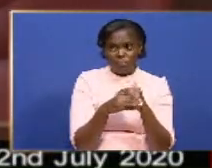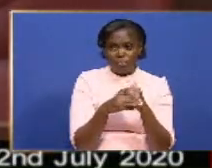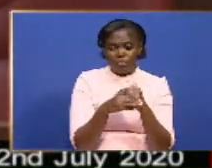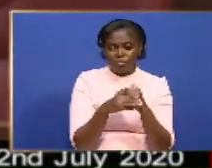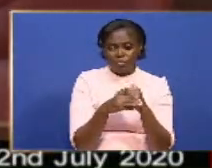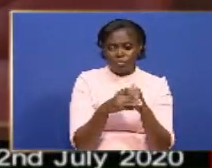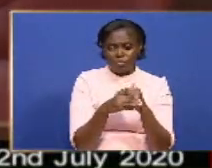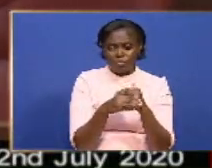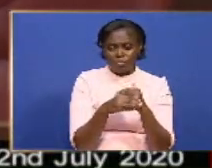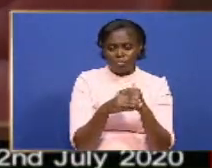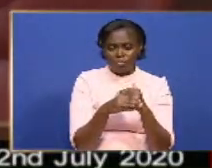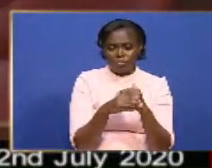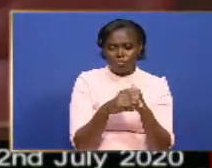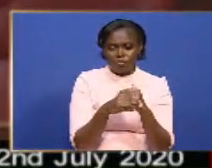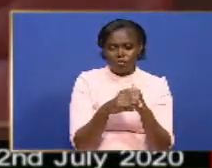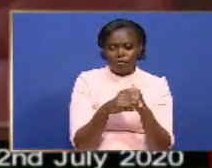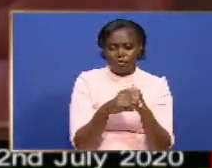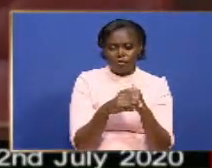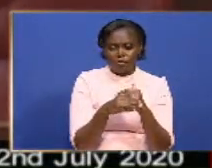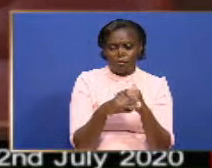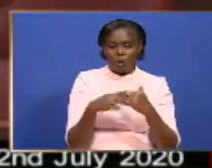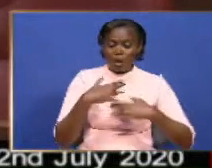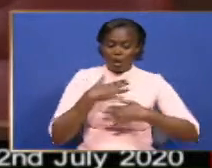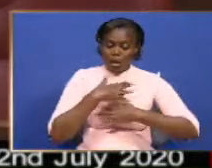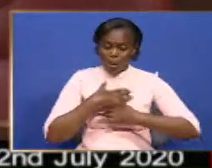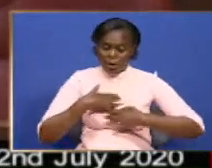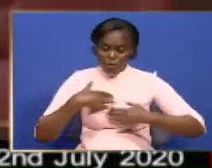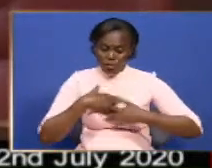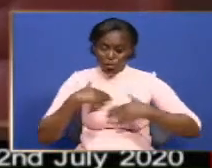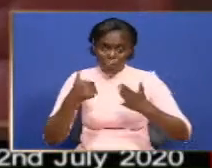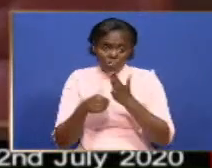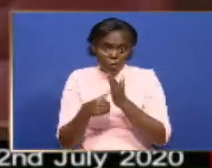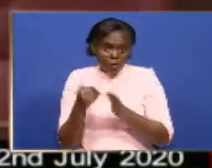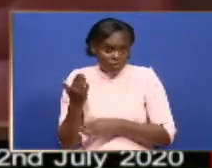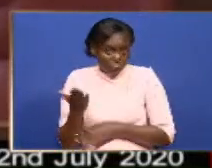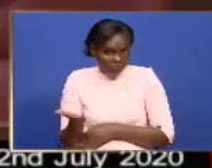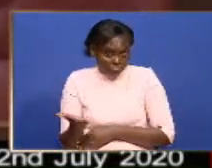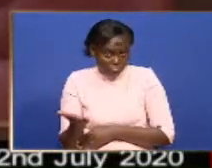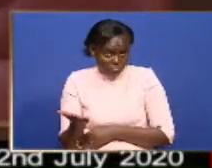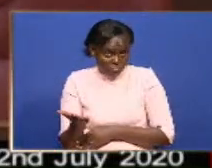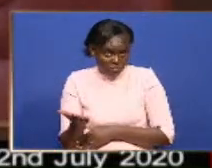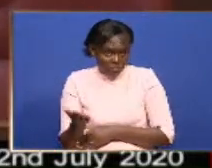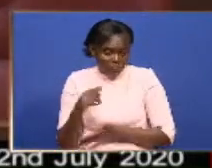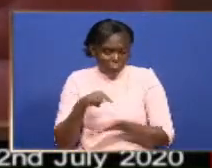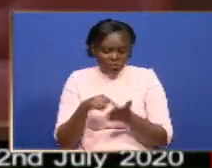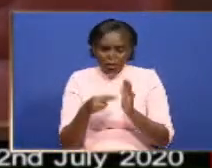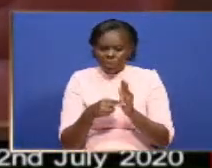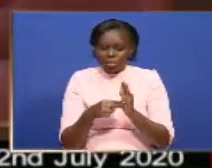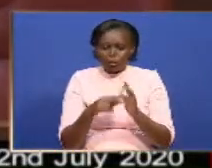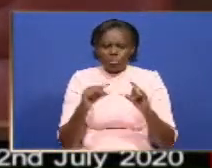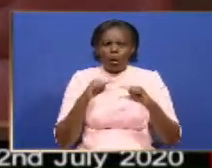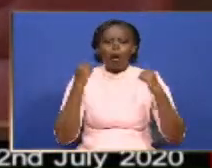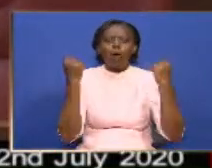this refugee problem, which is a global scenario,